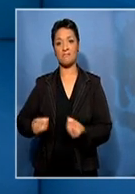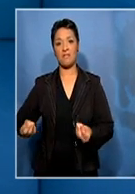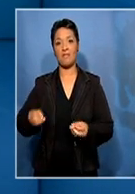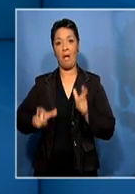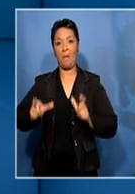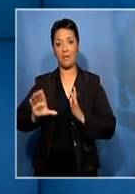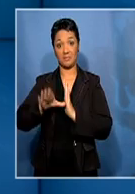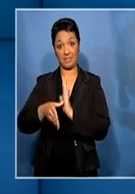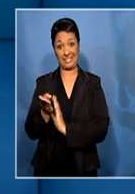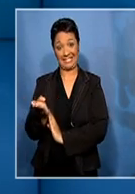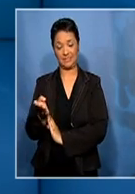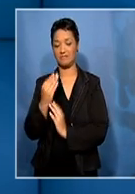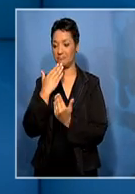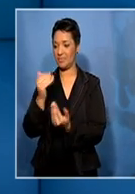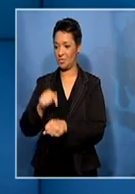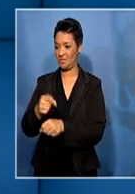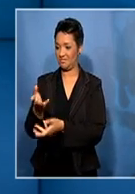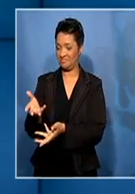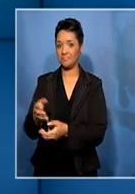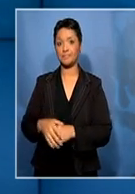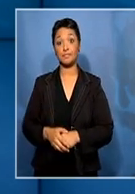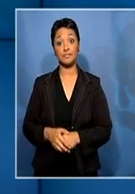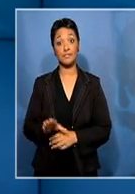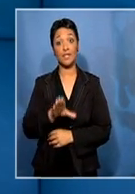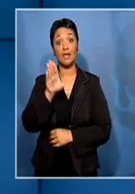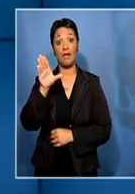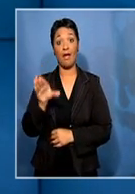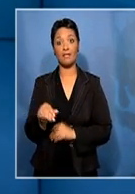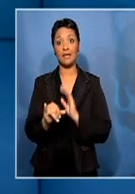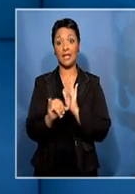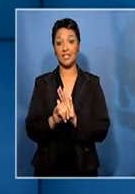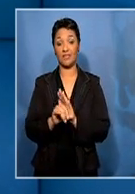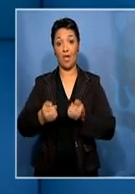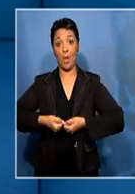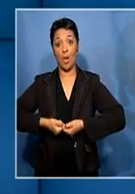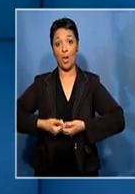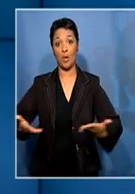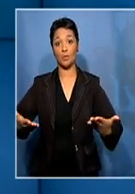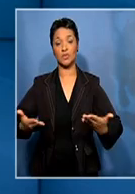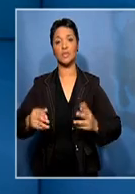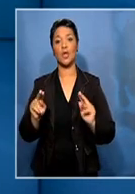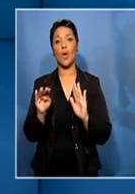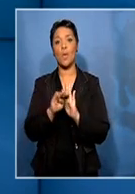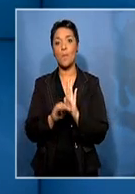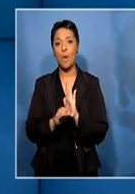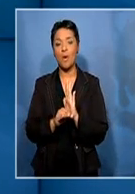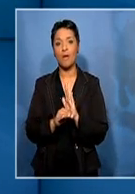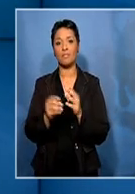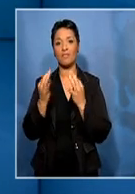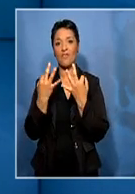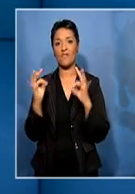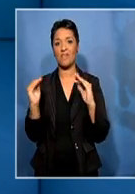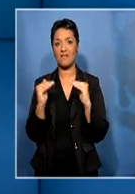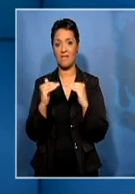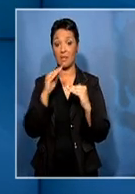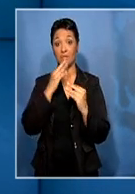and thank you for your time. Now that South Africa has been identified as the launch country for this program, one almost feels we have a